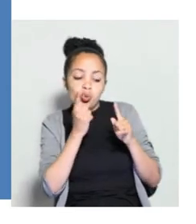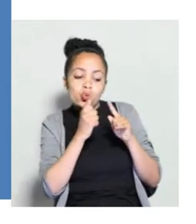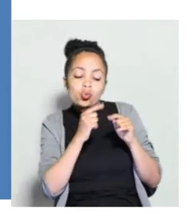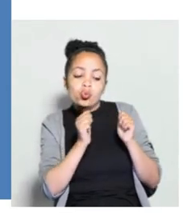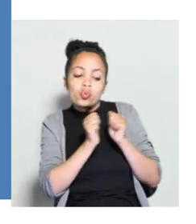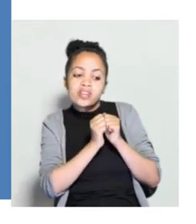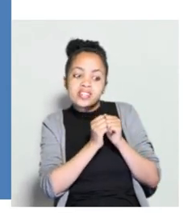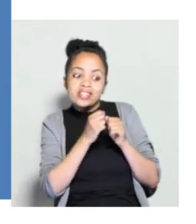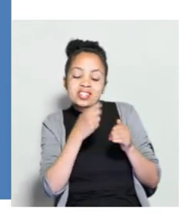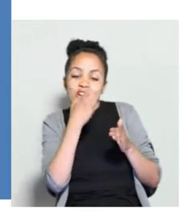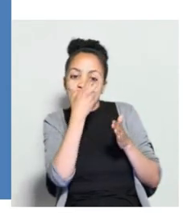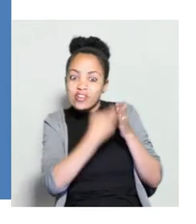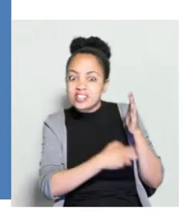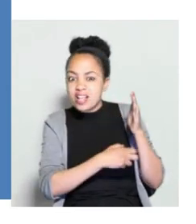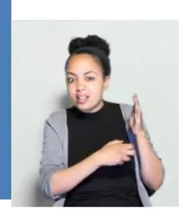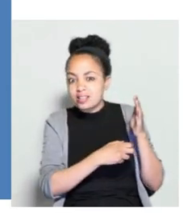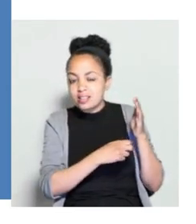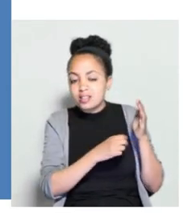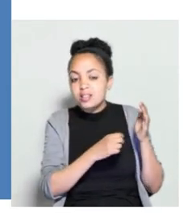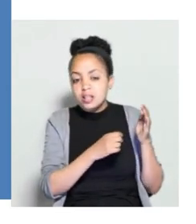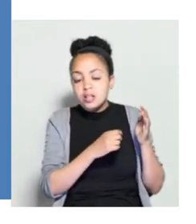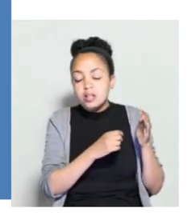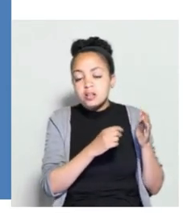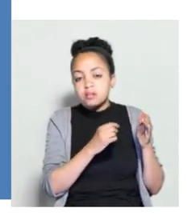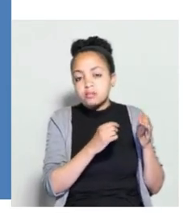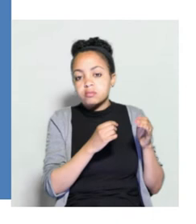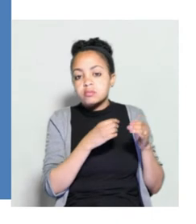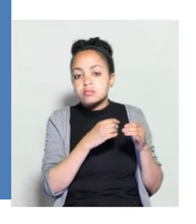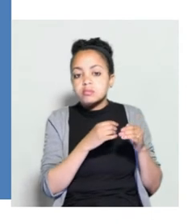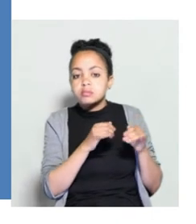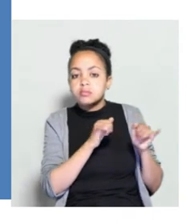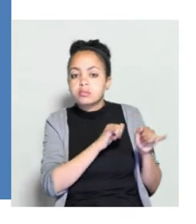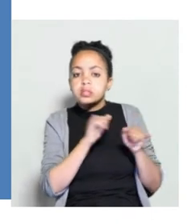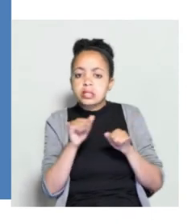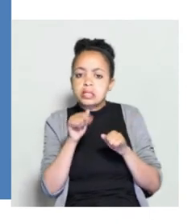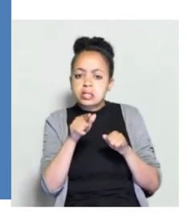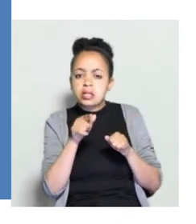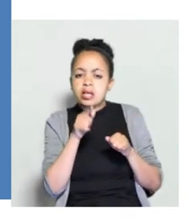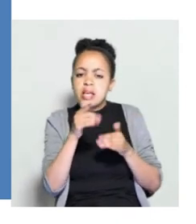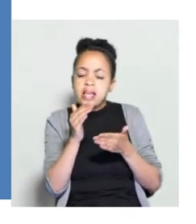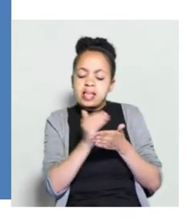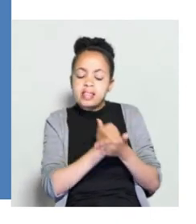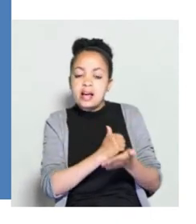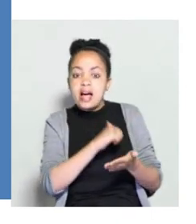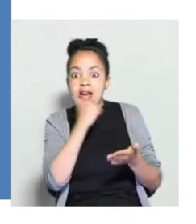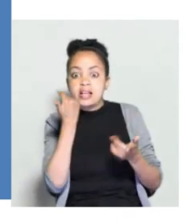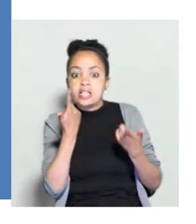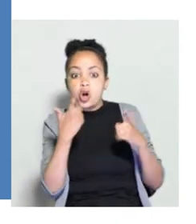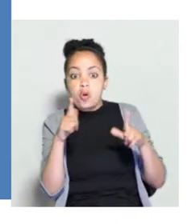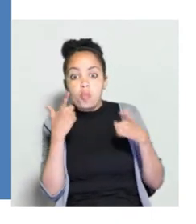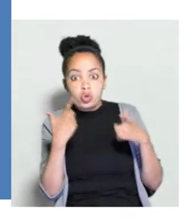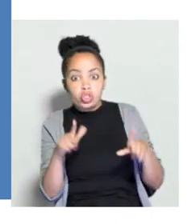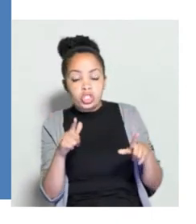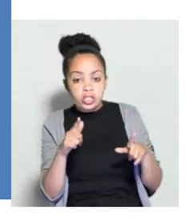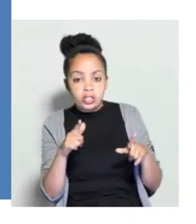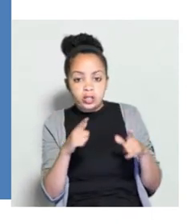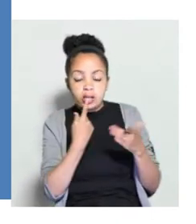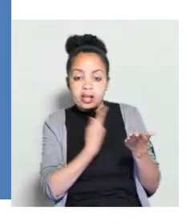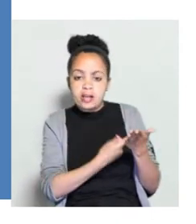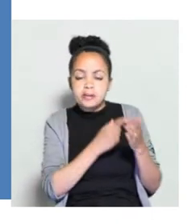pure. His end product is going to hybrid. Then he take another opportunity or alternative